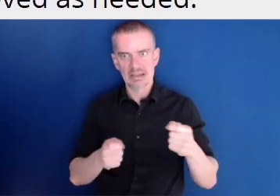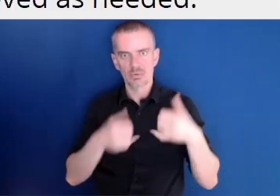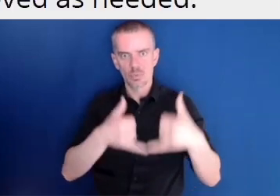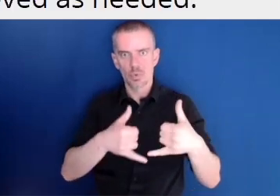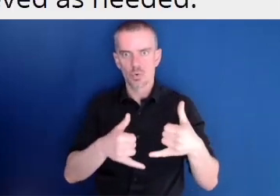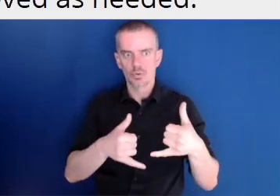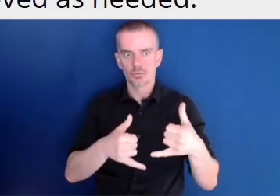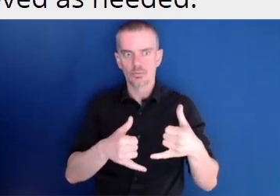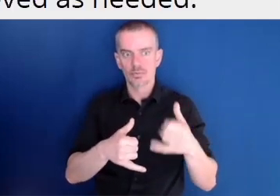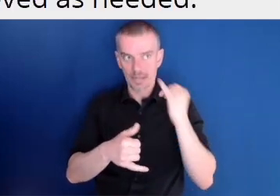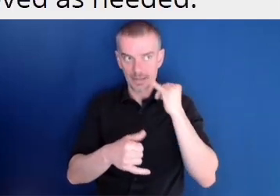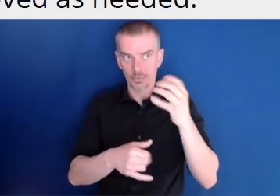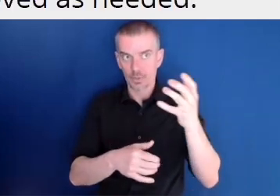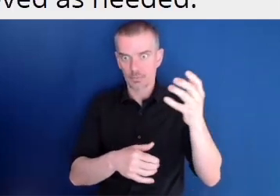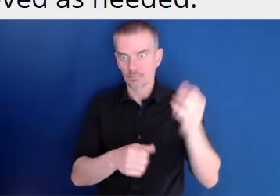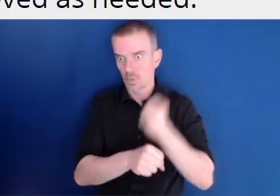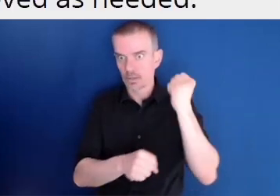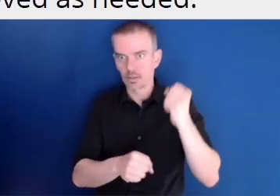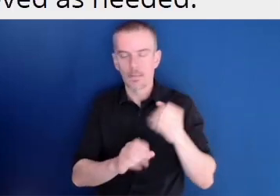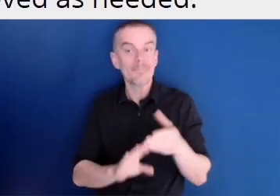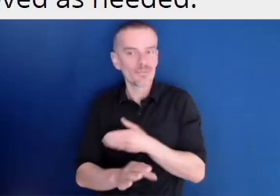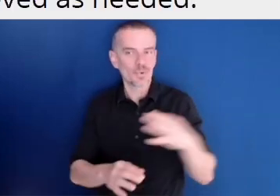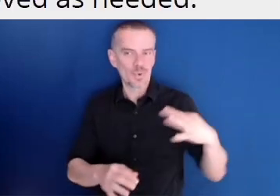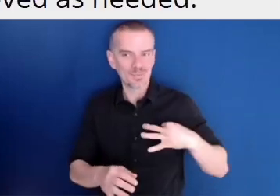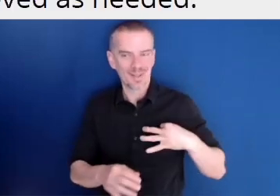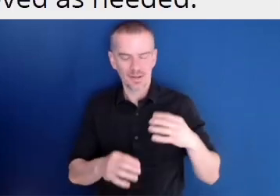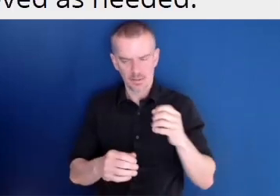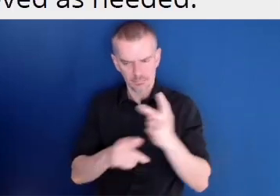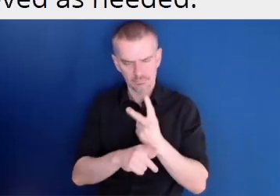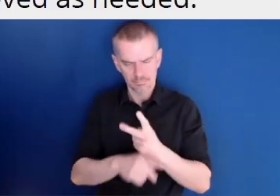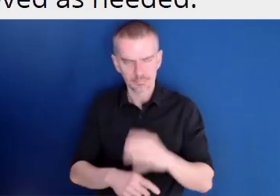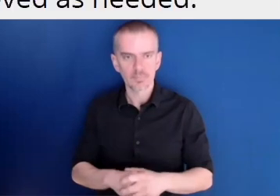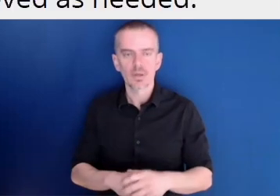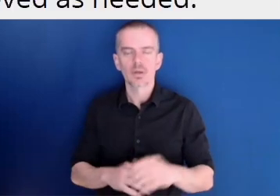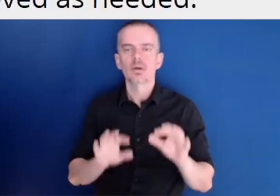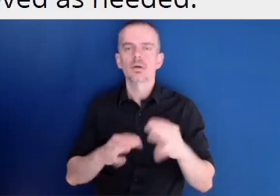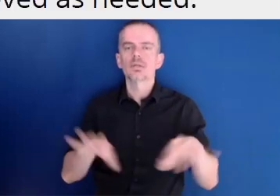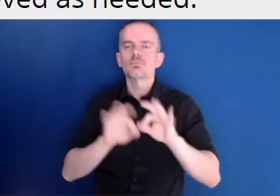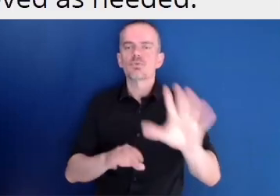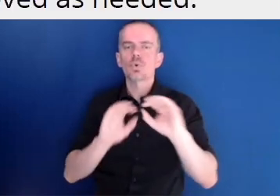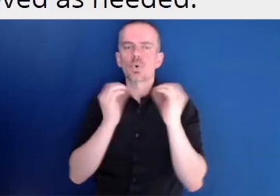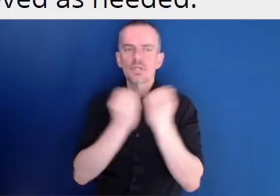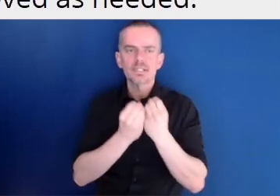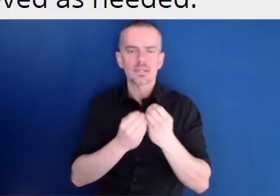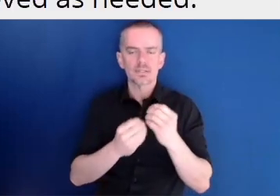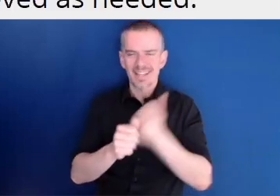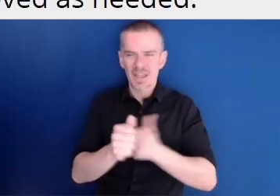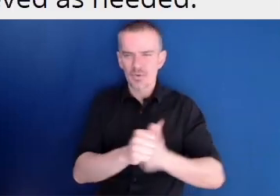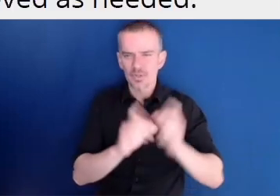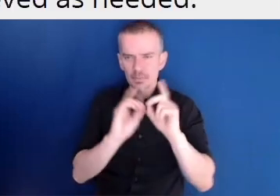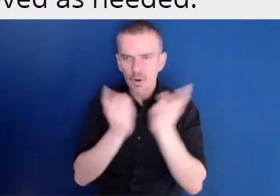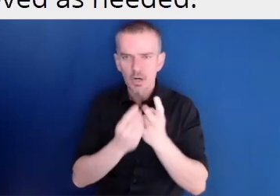one. It's important to get input from all departments at your organization and any key stakeholders